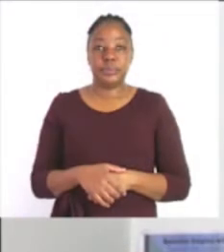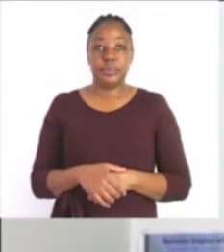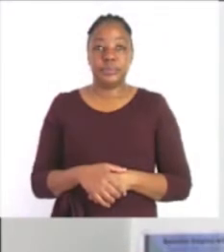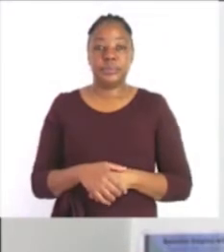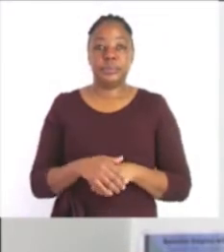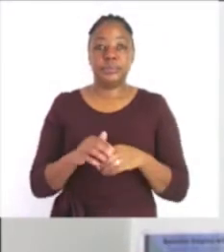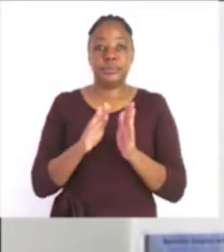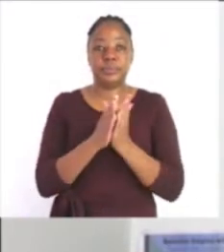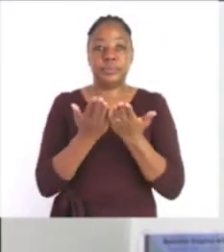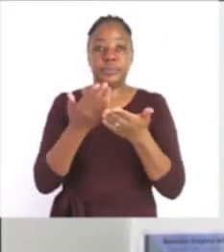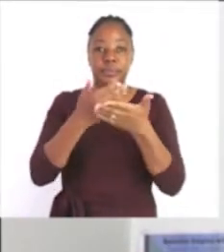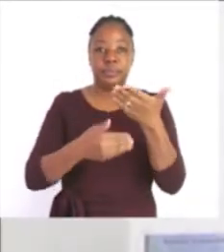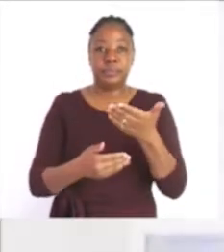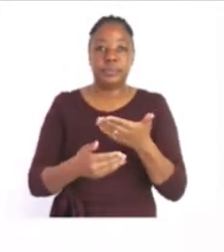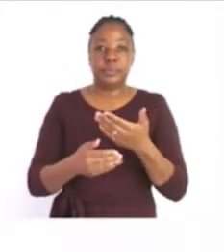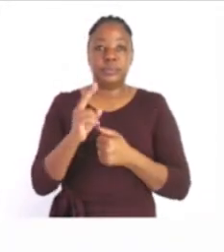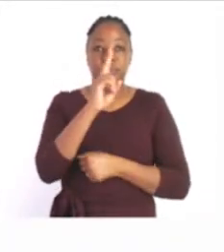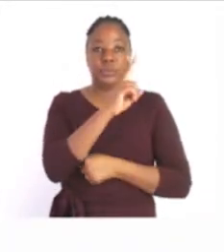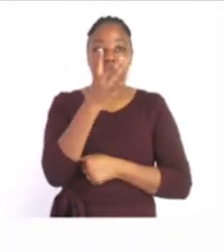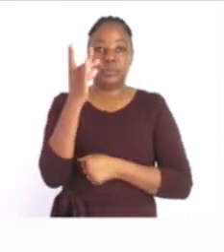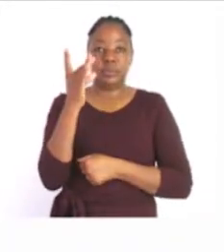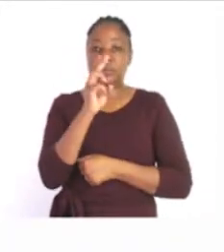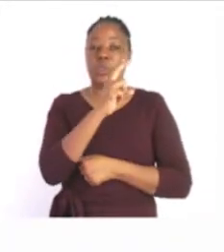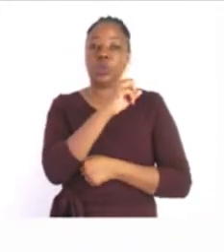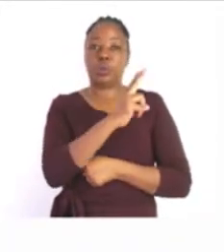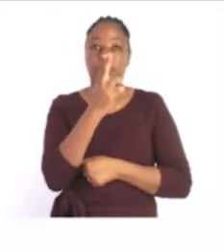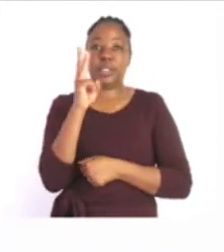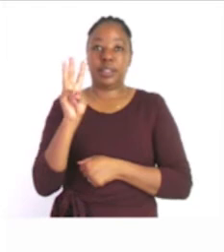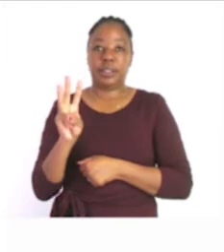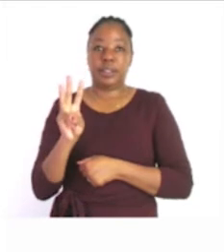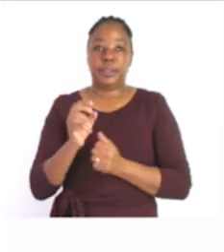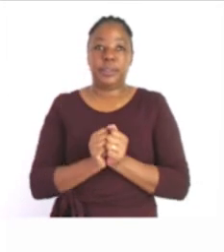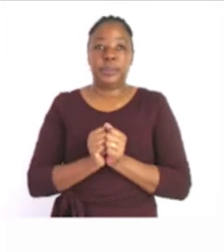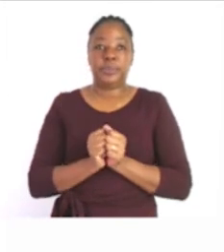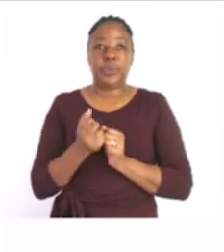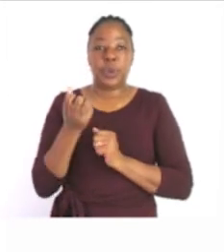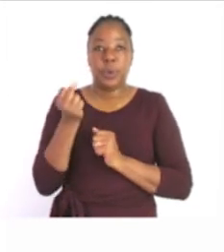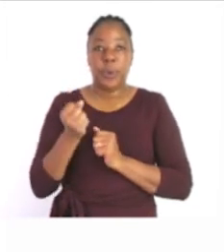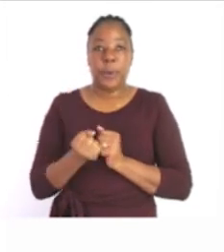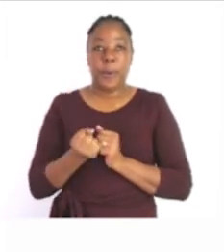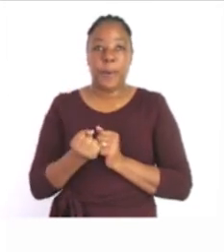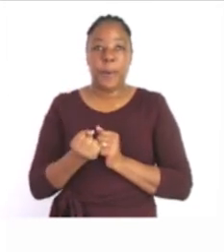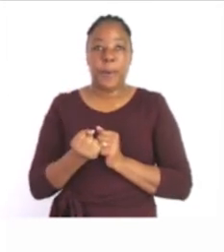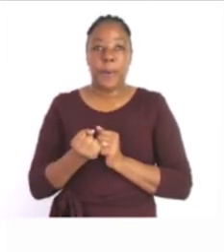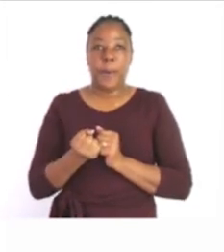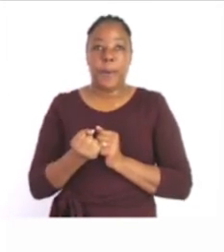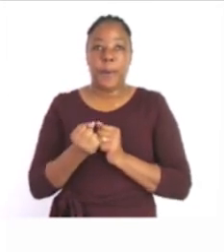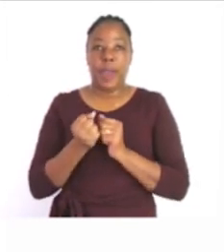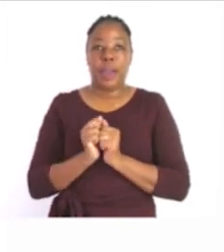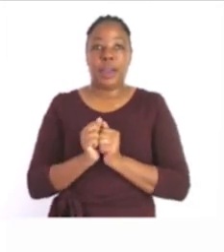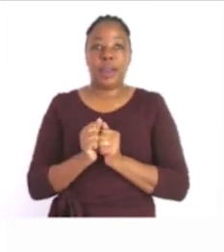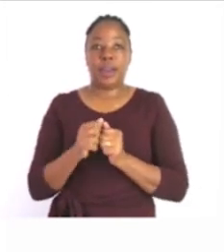Let's now turn to page 23. On page 23, we have a poem that we have to